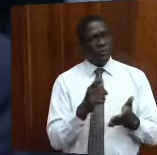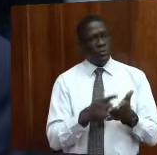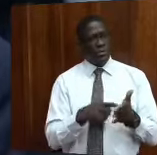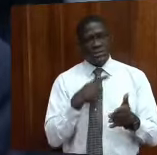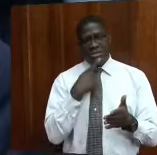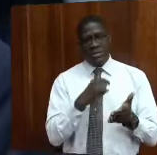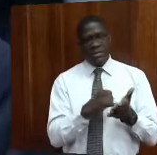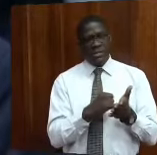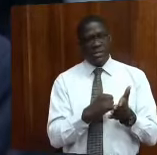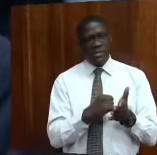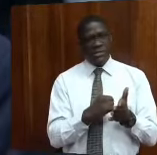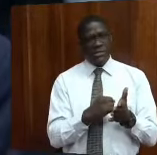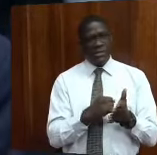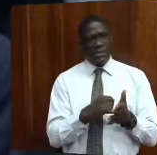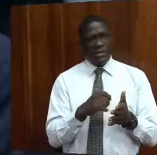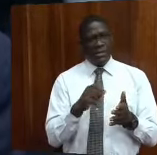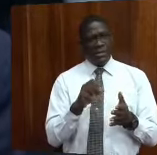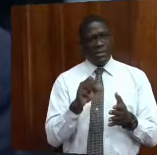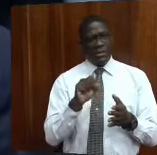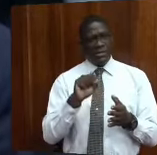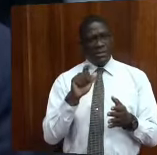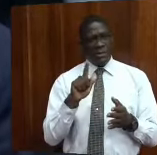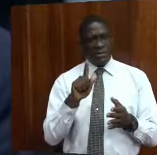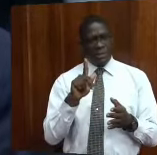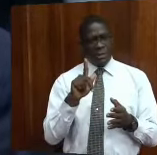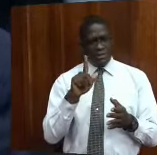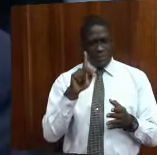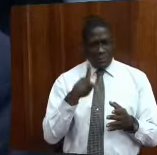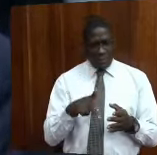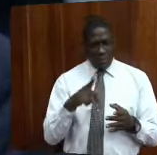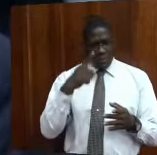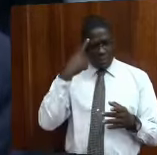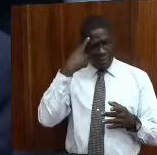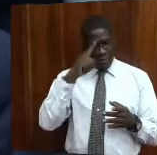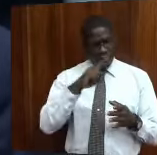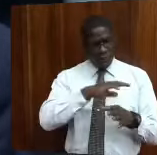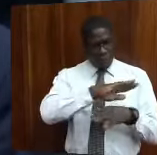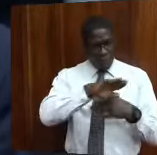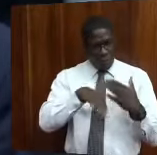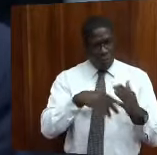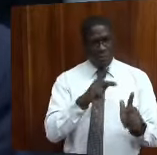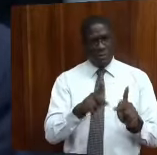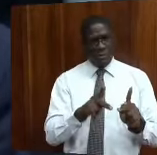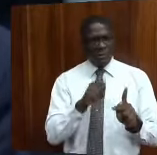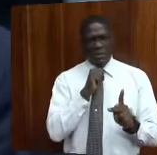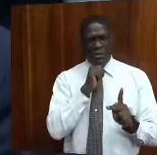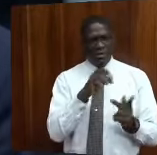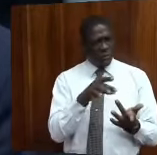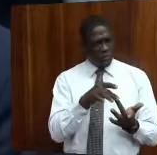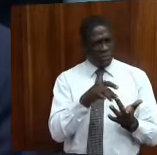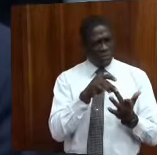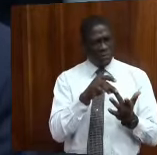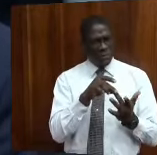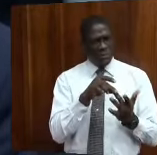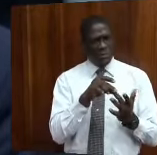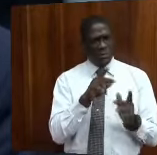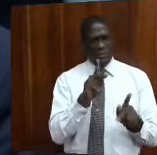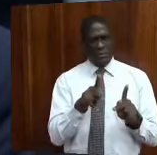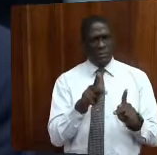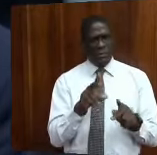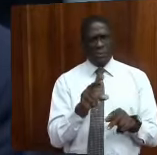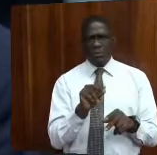party of the many and not the few. We are a government of all the people and not the specially chosen. And